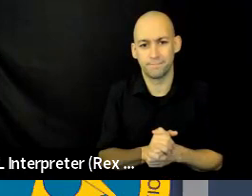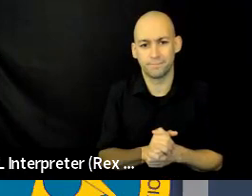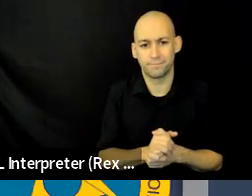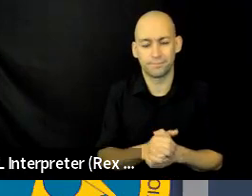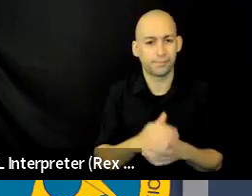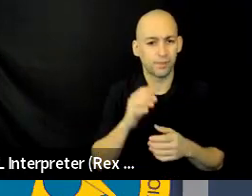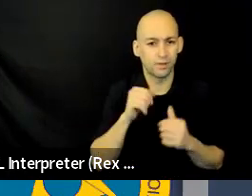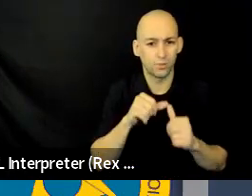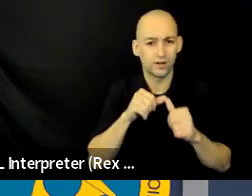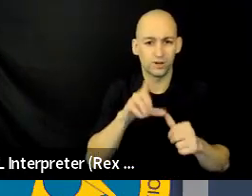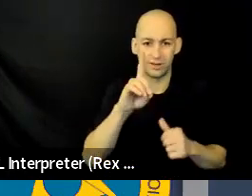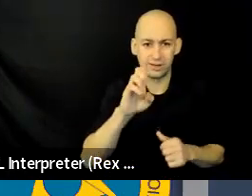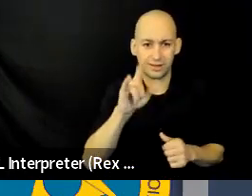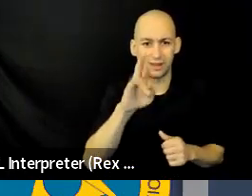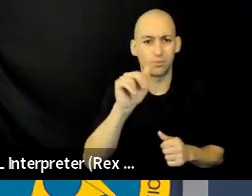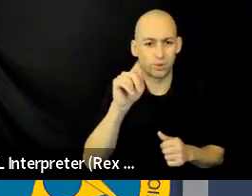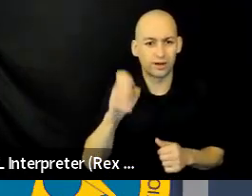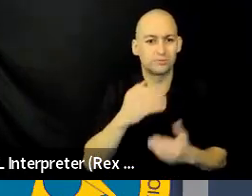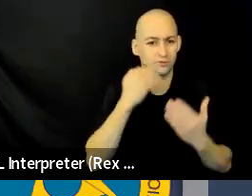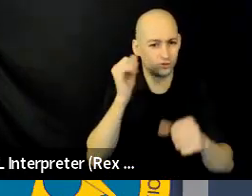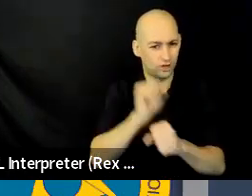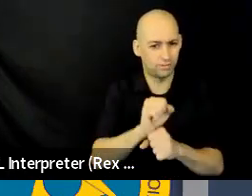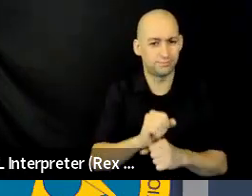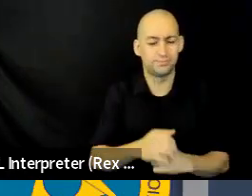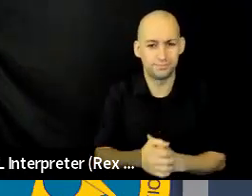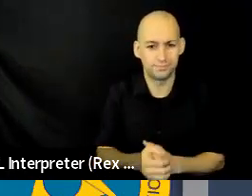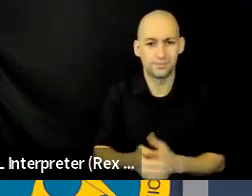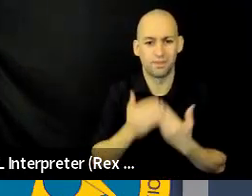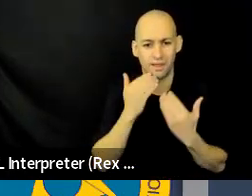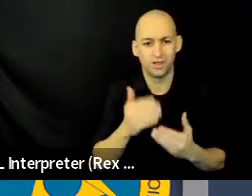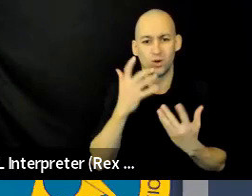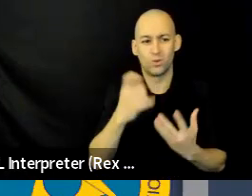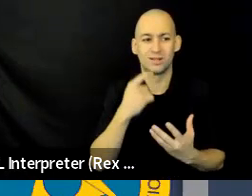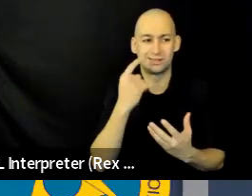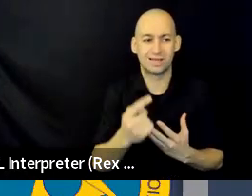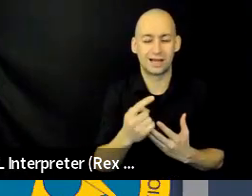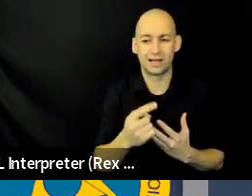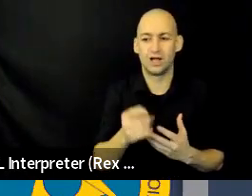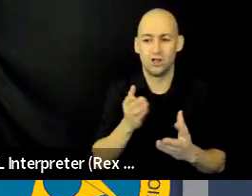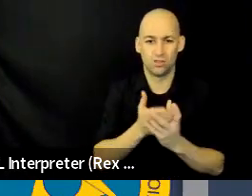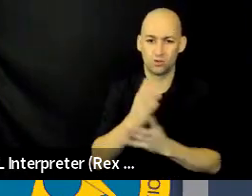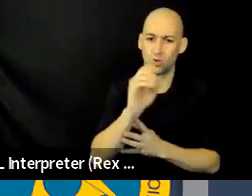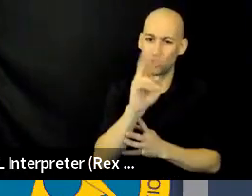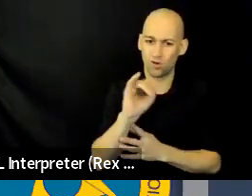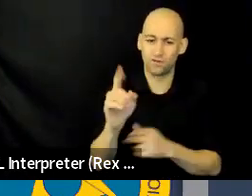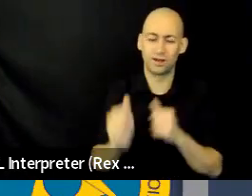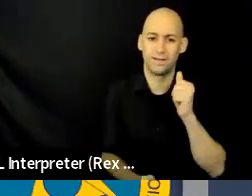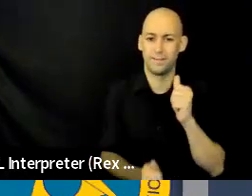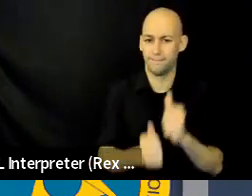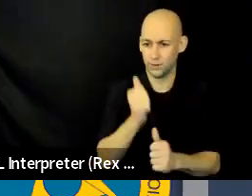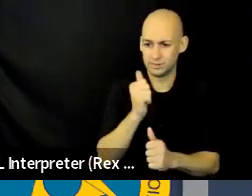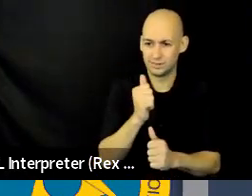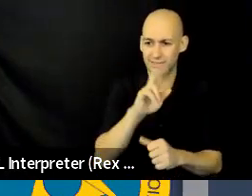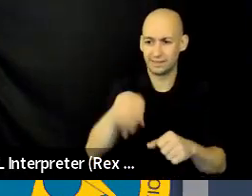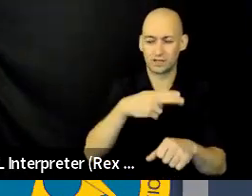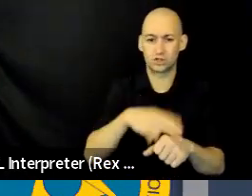to deliberate, just want to tell you, good job. Thank you. Yeah, I just want to mention, like during COVID, most